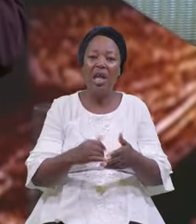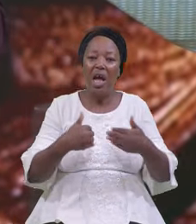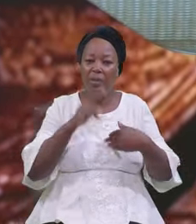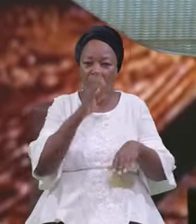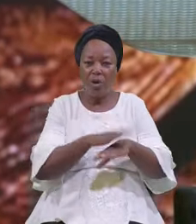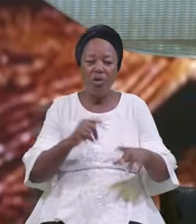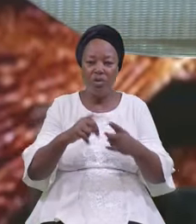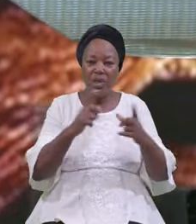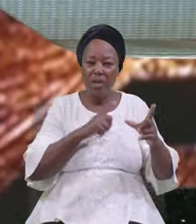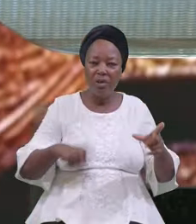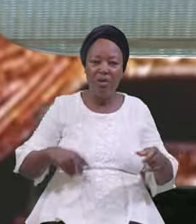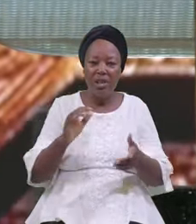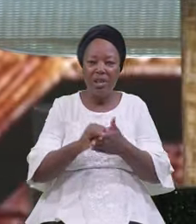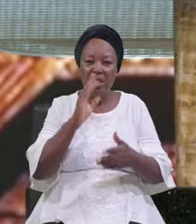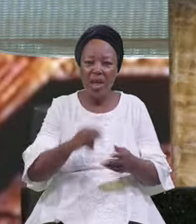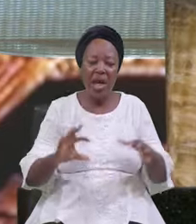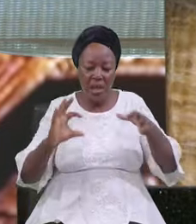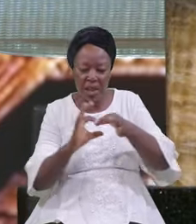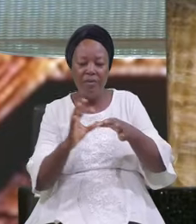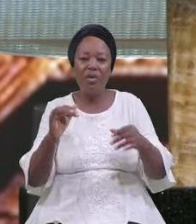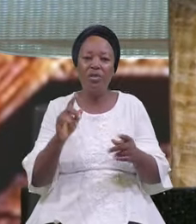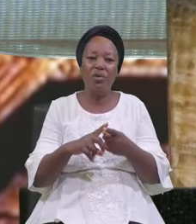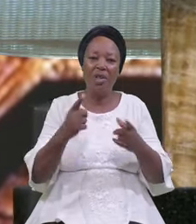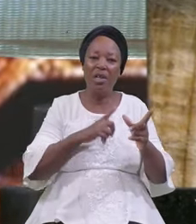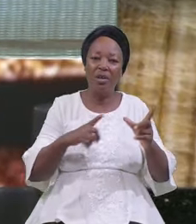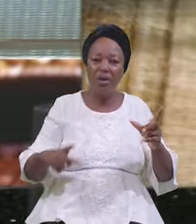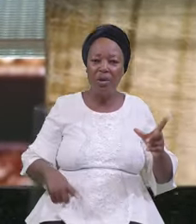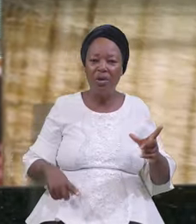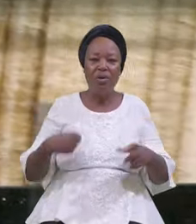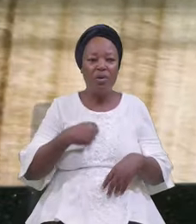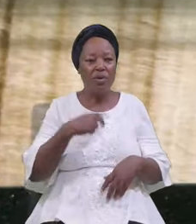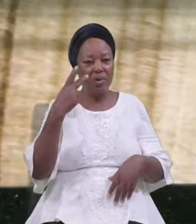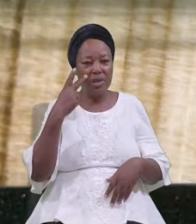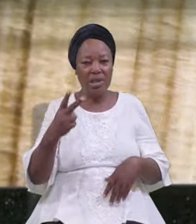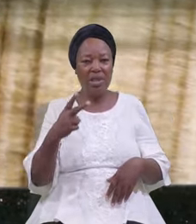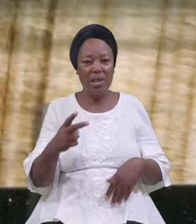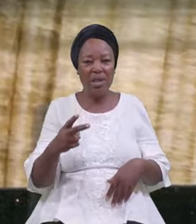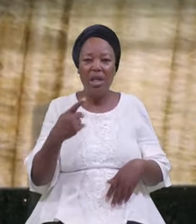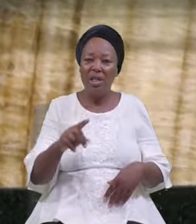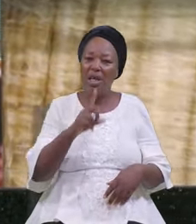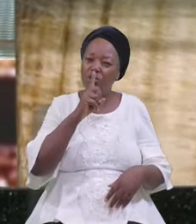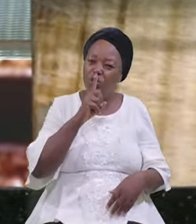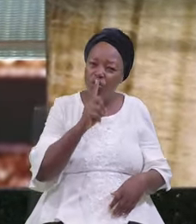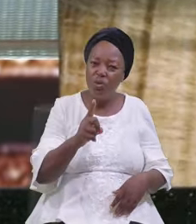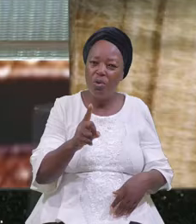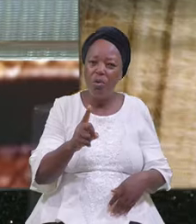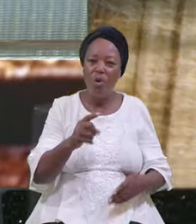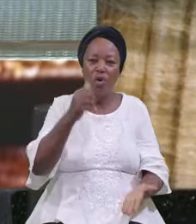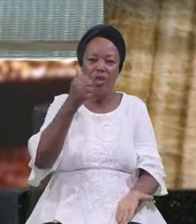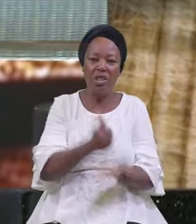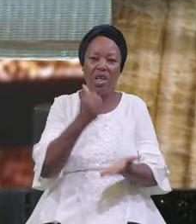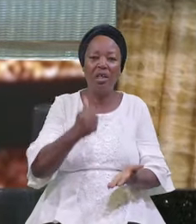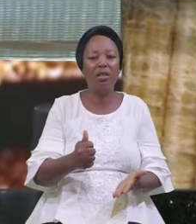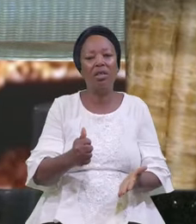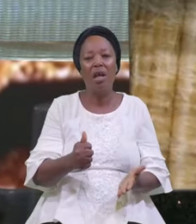the Lord and that are cleaving unto the Lord. We're looking at the sure sealed